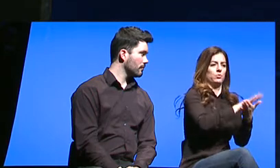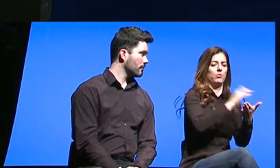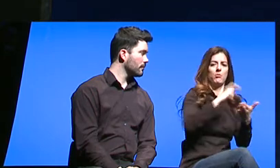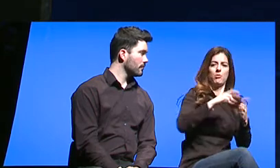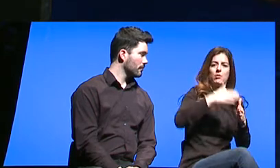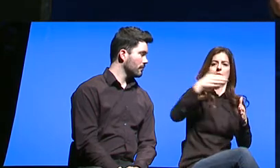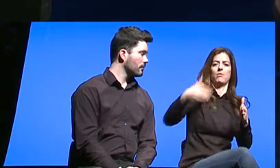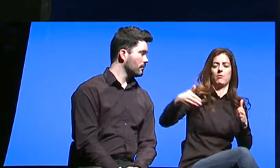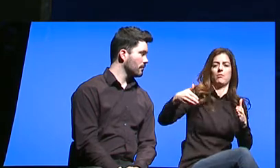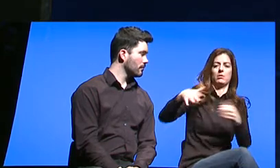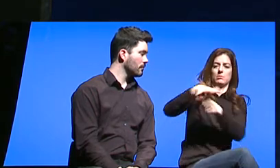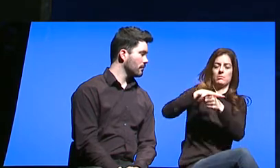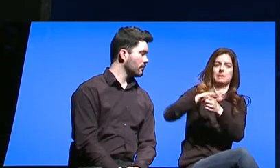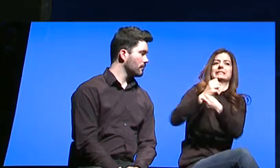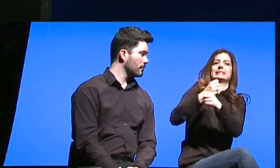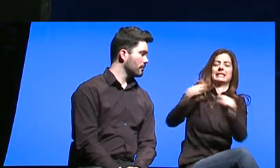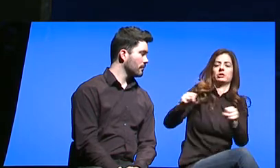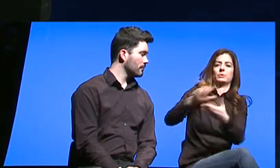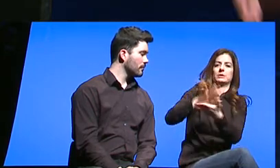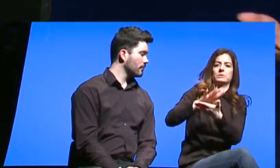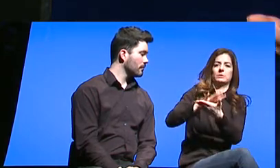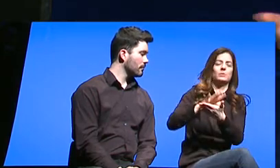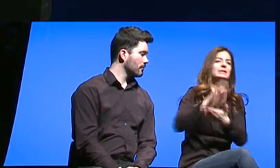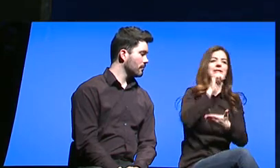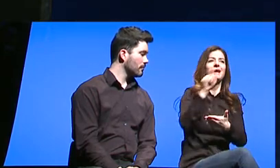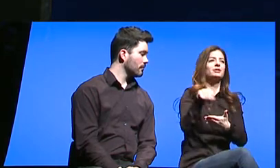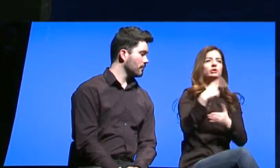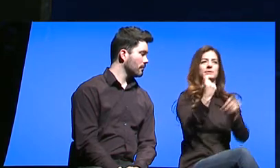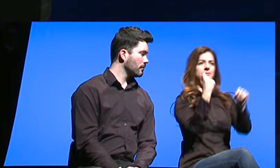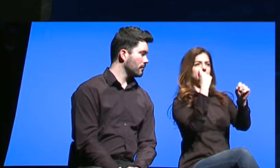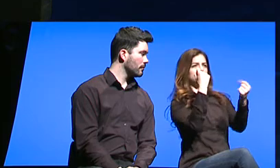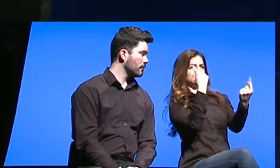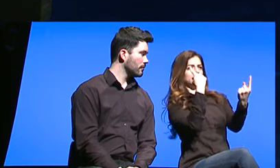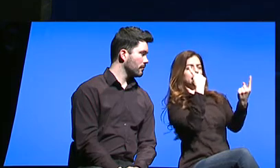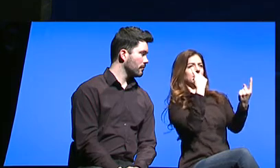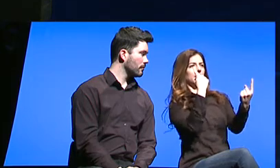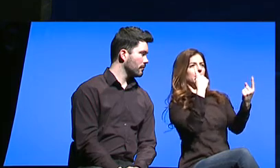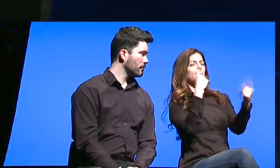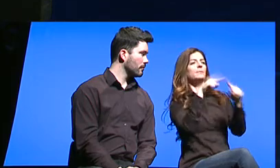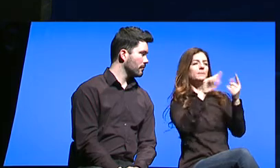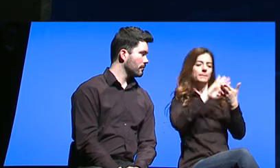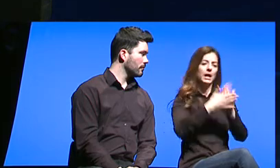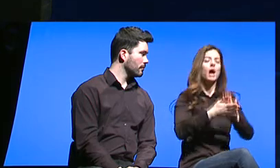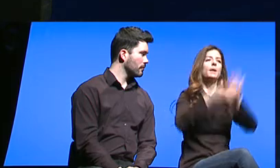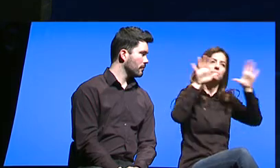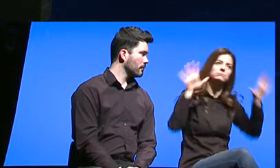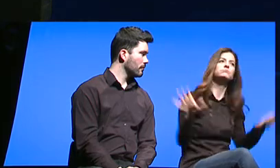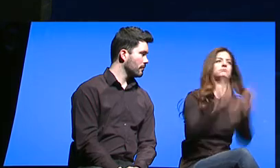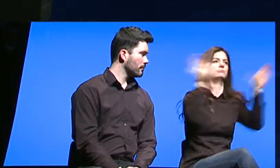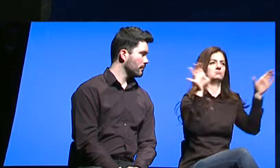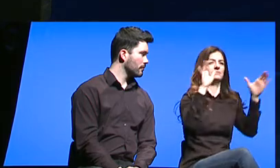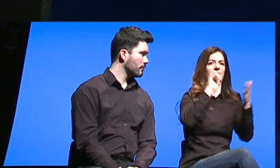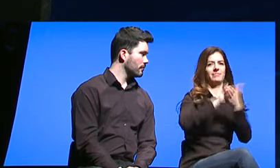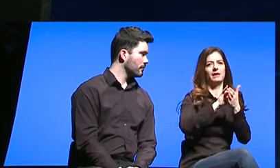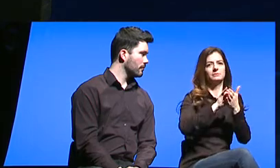being sympathetic and to being advocates and activists. So that's my take on it. In terms of the specific question, we've taken this show